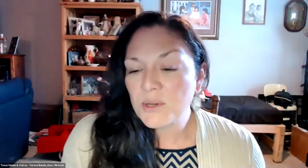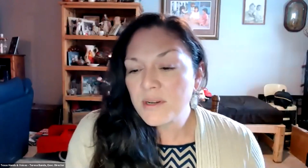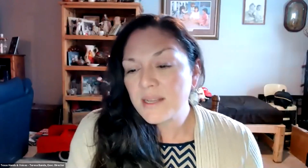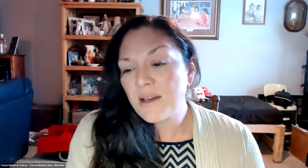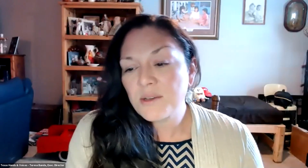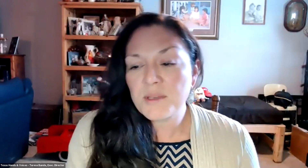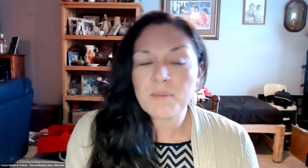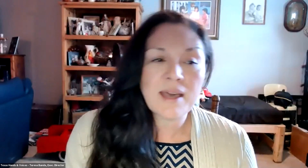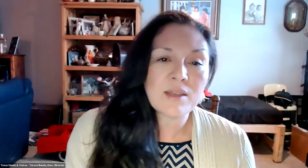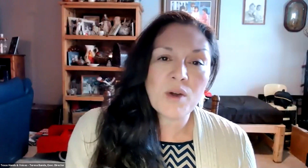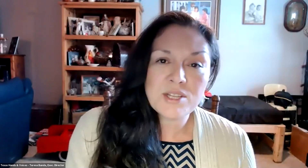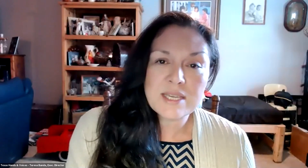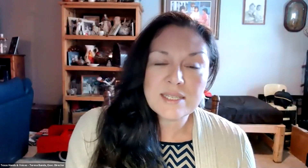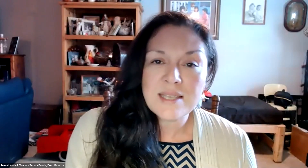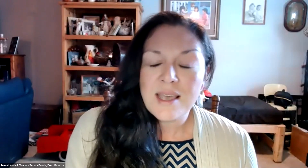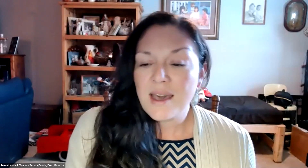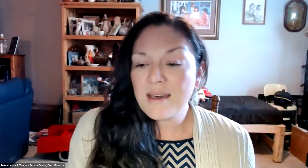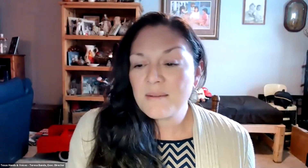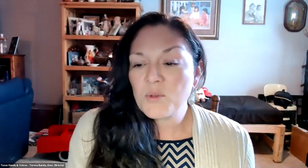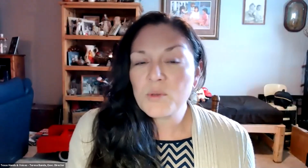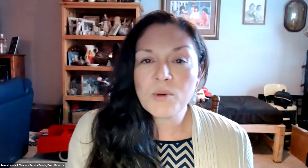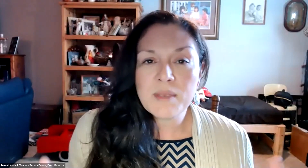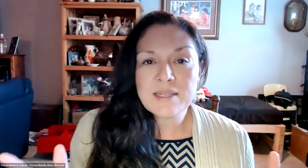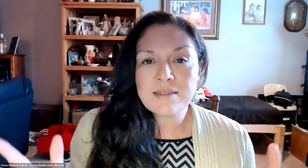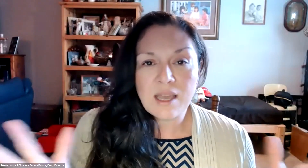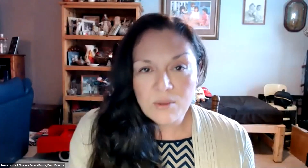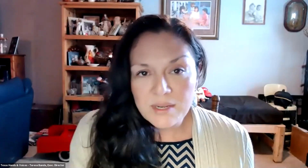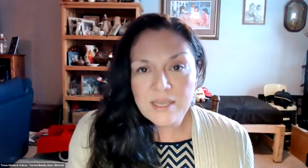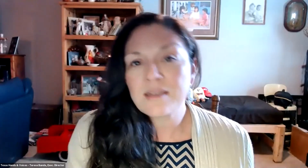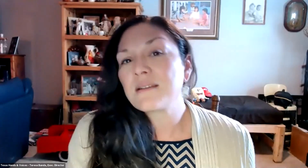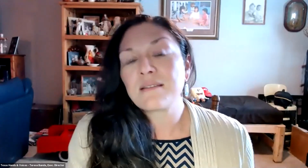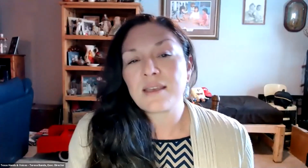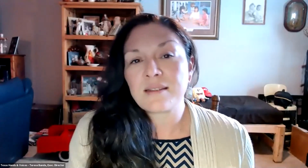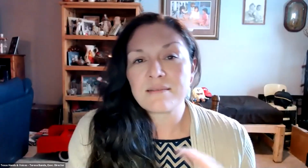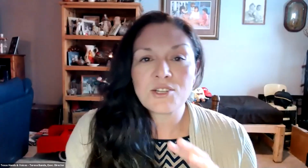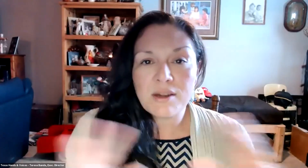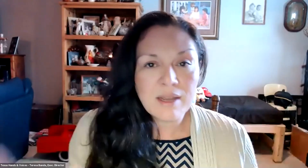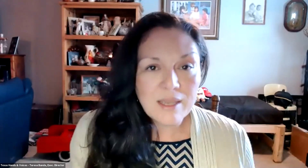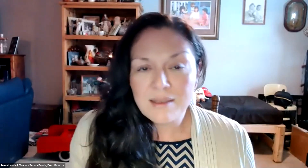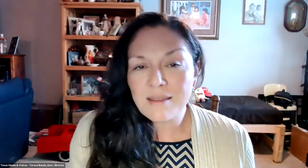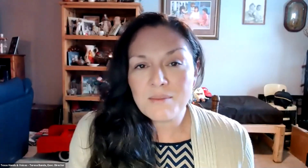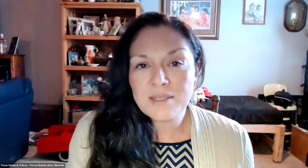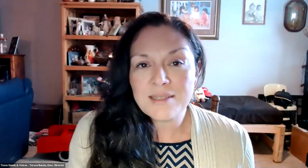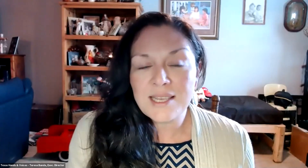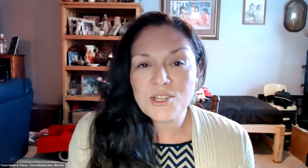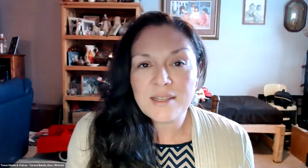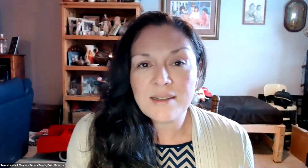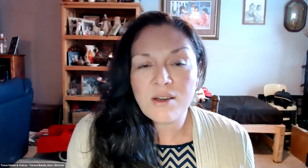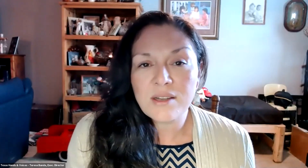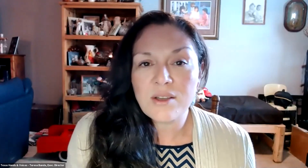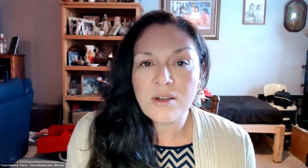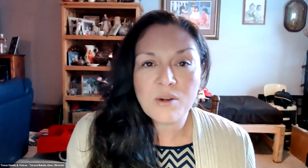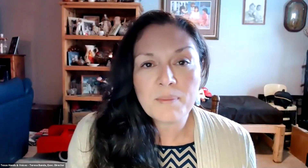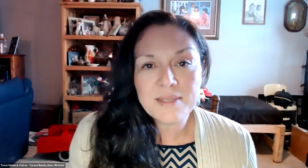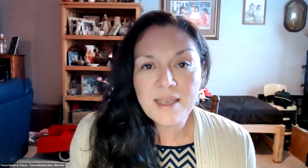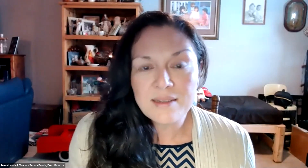being recorded, how can we go back and watch this? We will be downloading and sharing the presentation